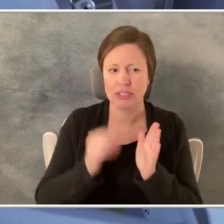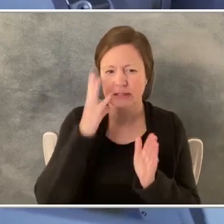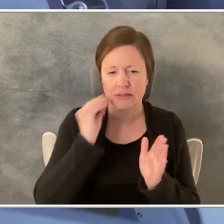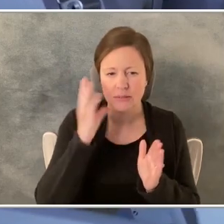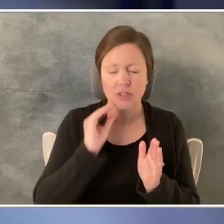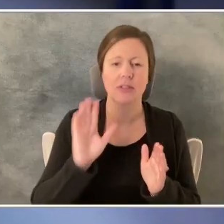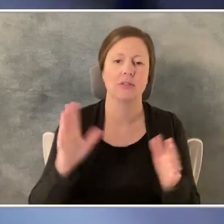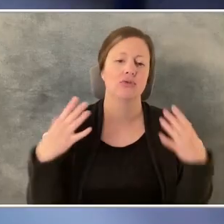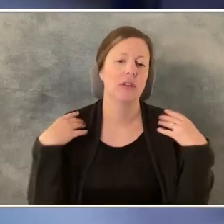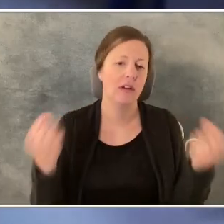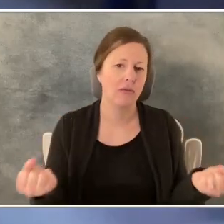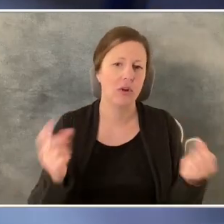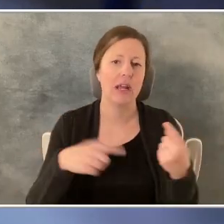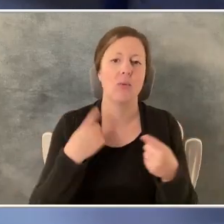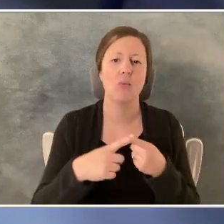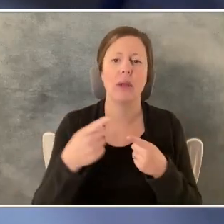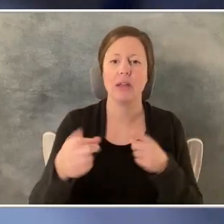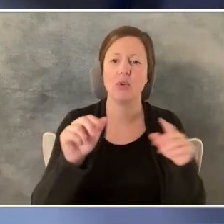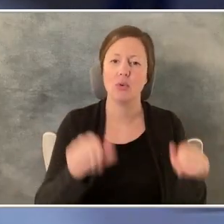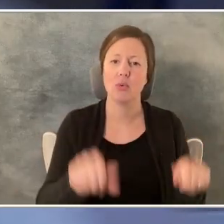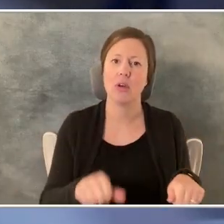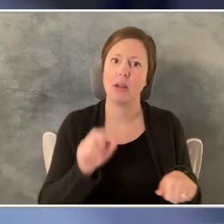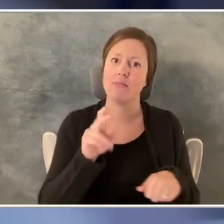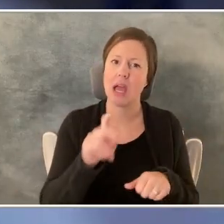When were you able to get back to work?